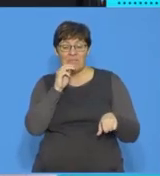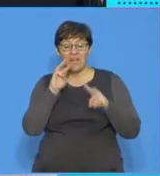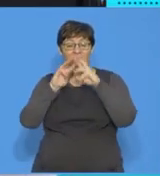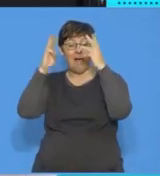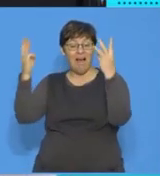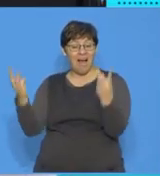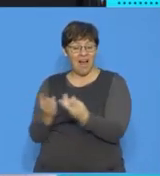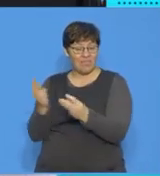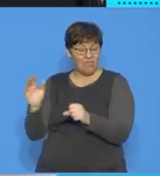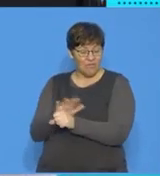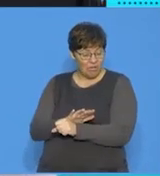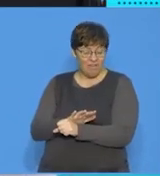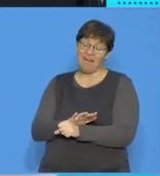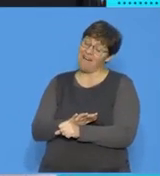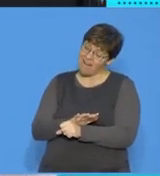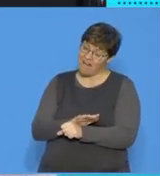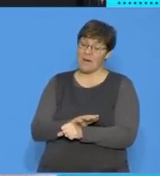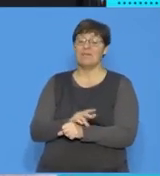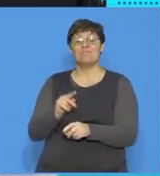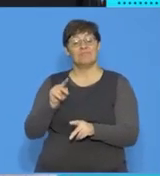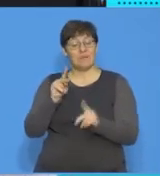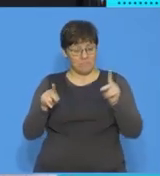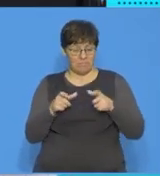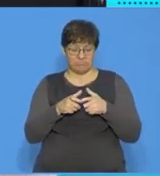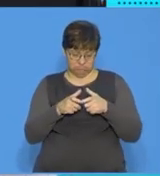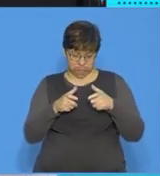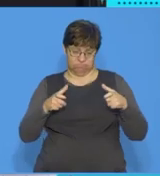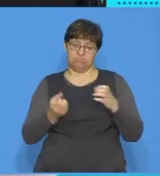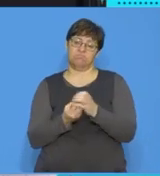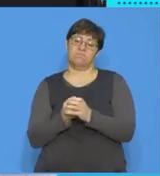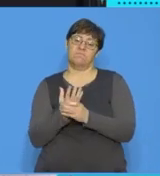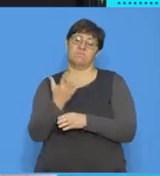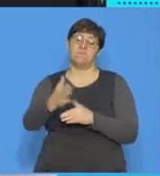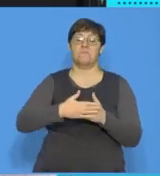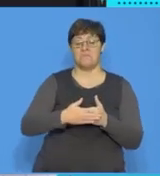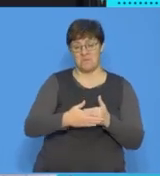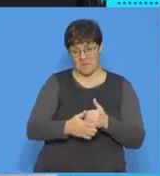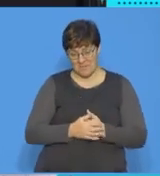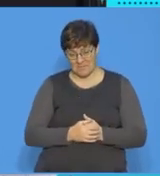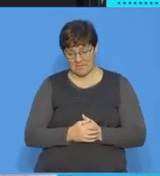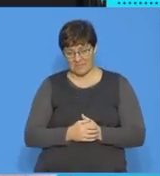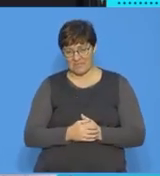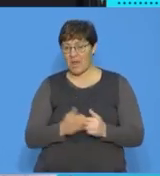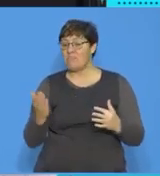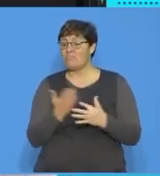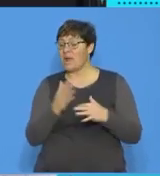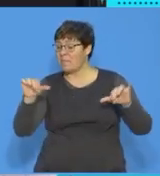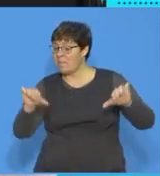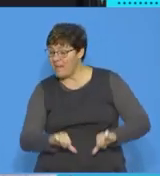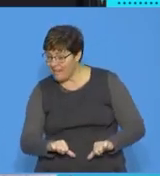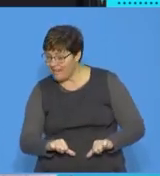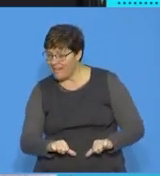human populations are expanding and growing. But after the break, we'll make sure that